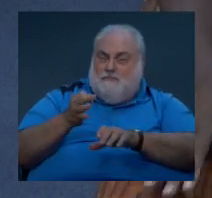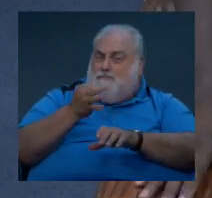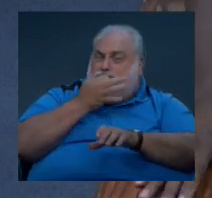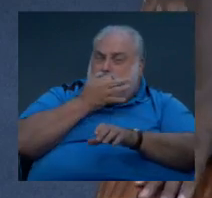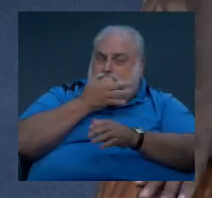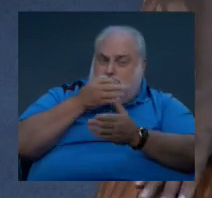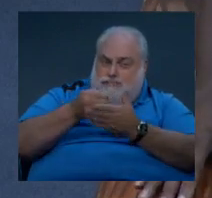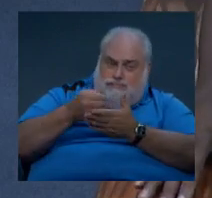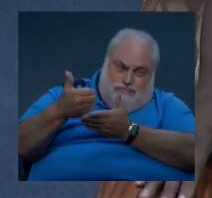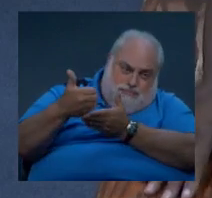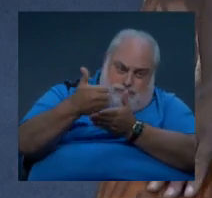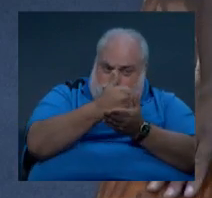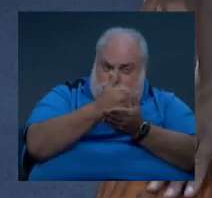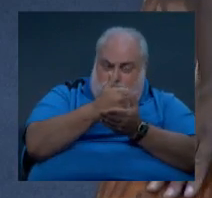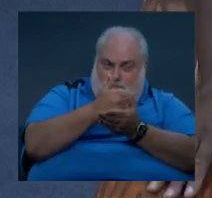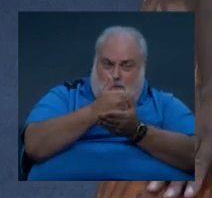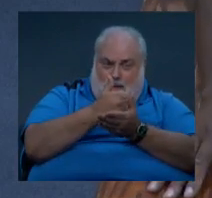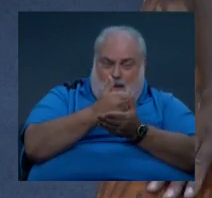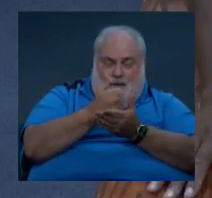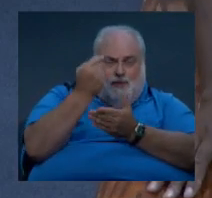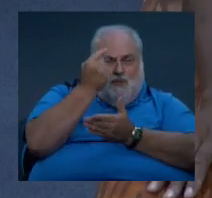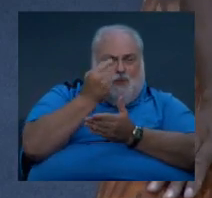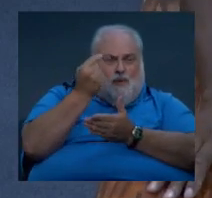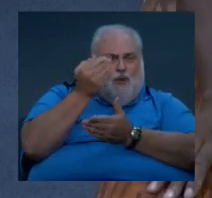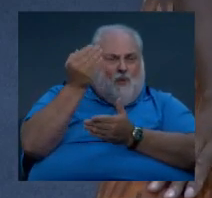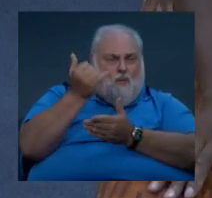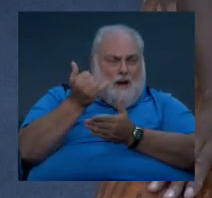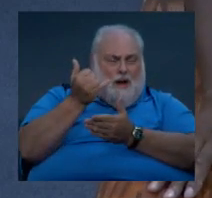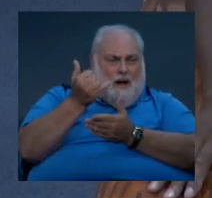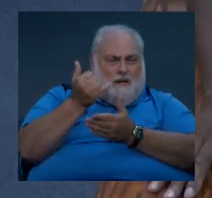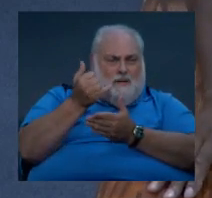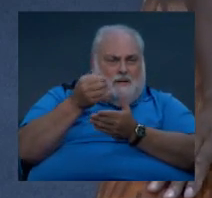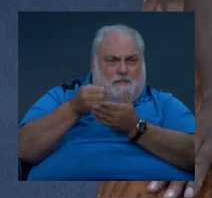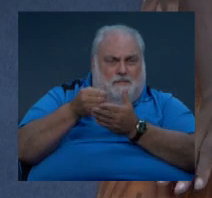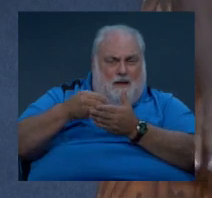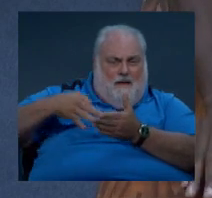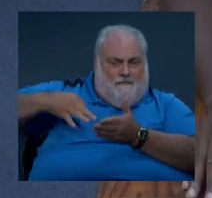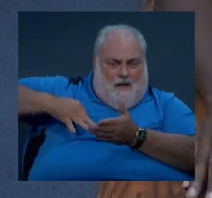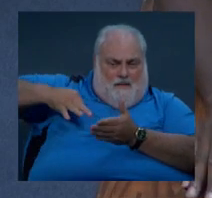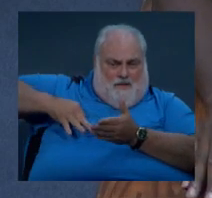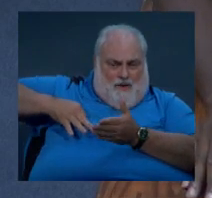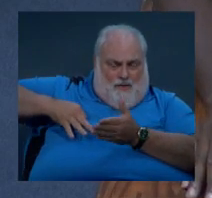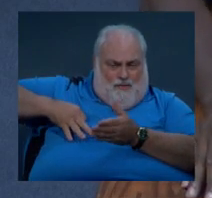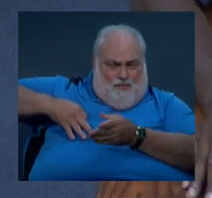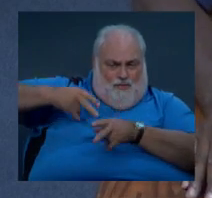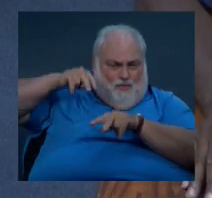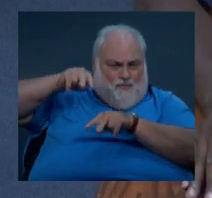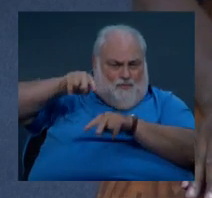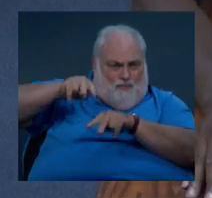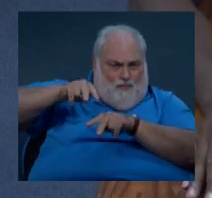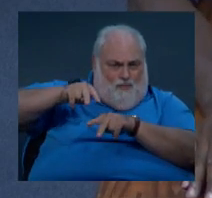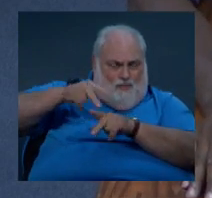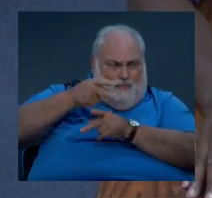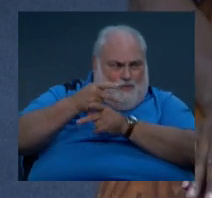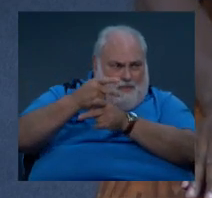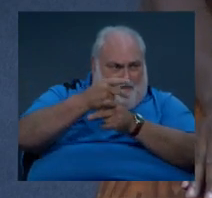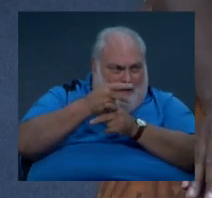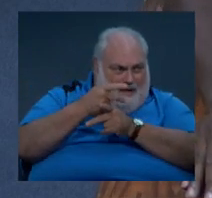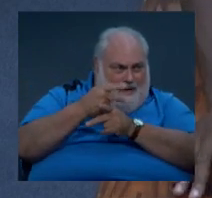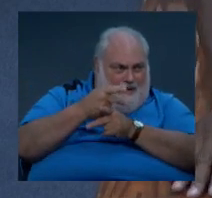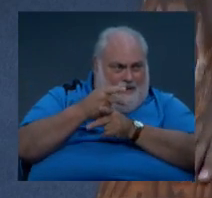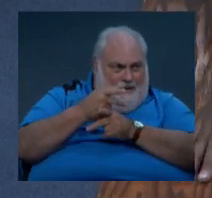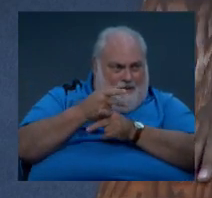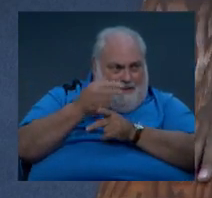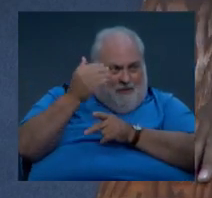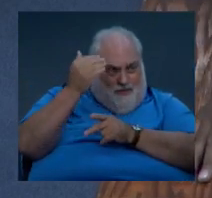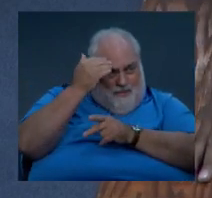at raising money. I'm just wondering why she didn't work too hard to get volunteers in the prayer garden. And boy,